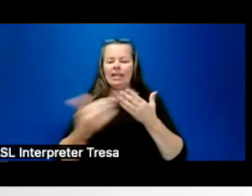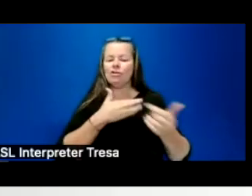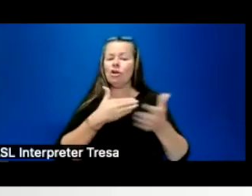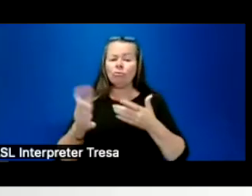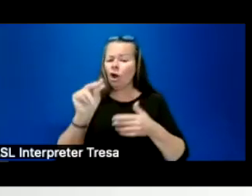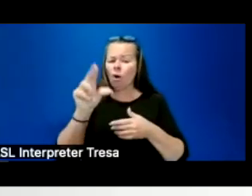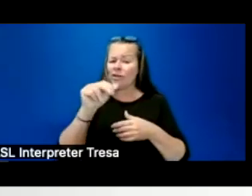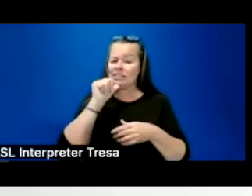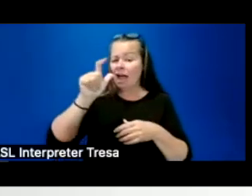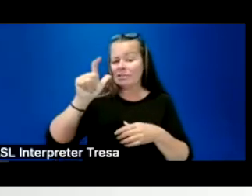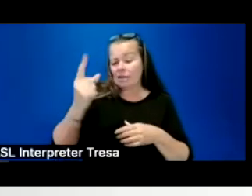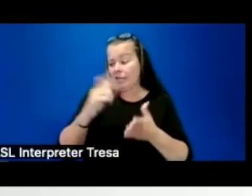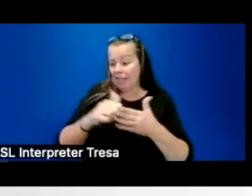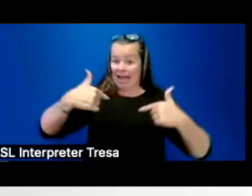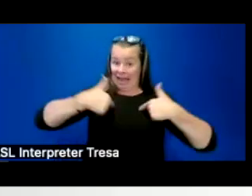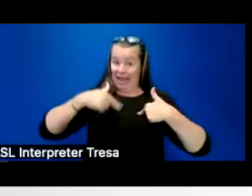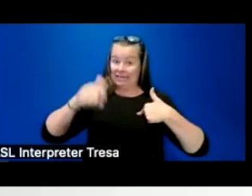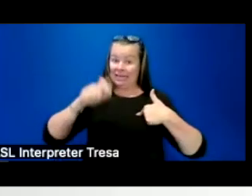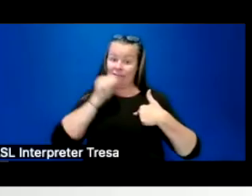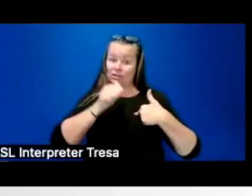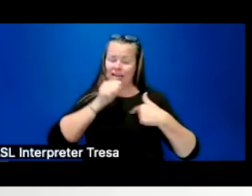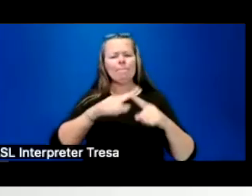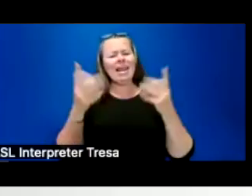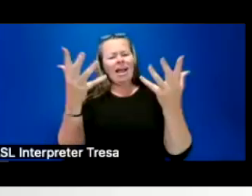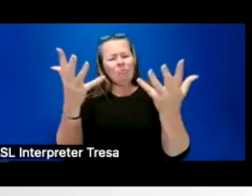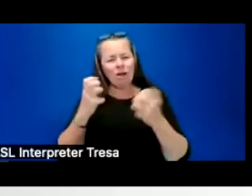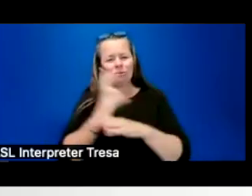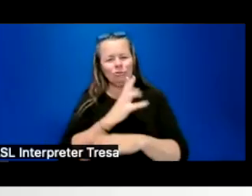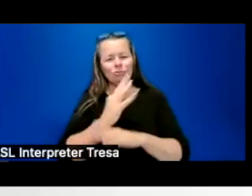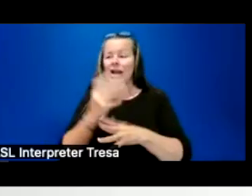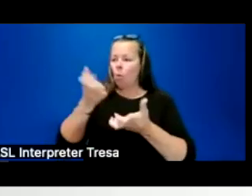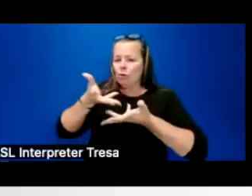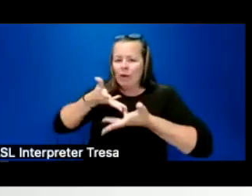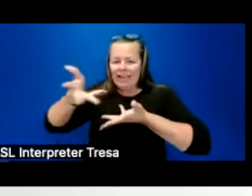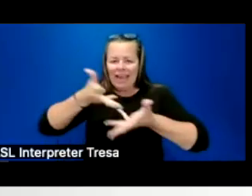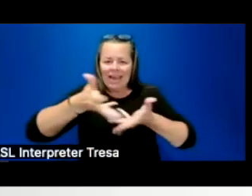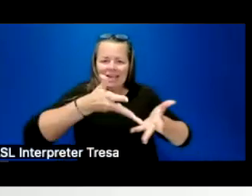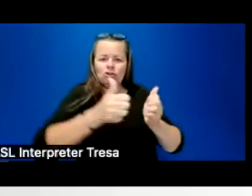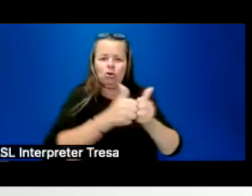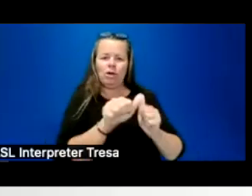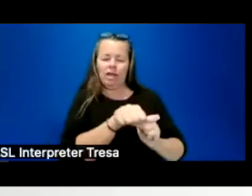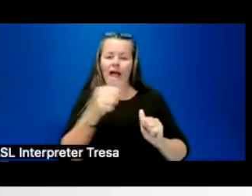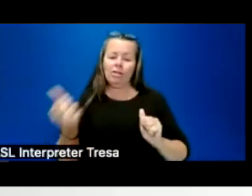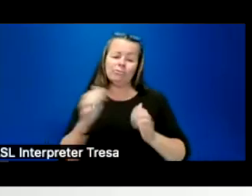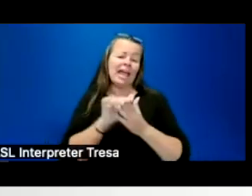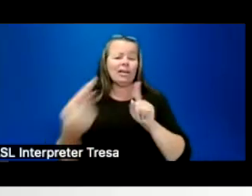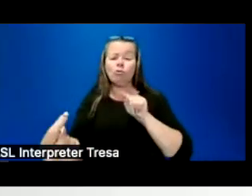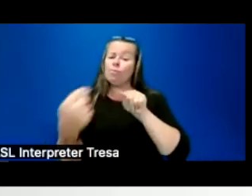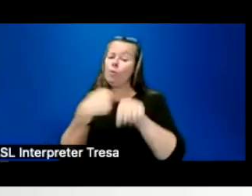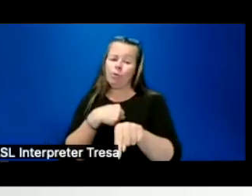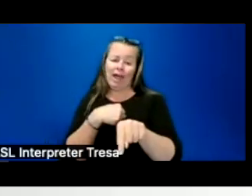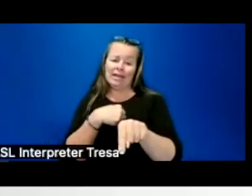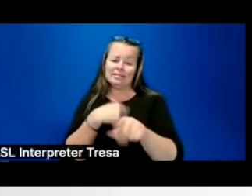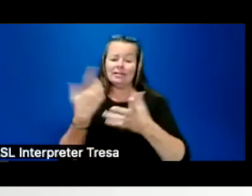daily basis, but I do want to use it and I do want to communicate with others. And it goes both sides, right? Like, what